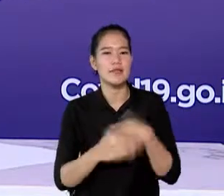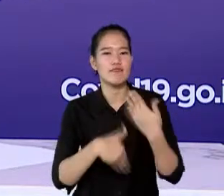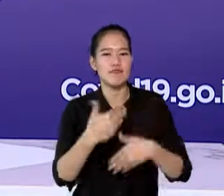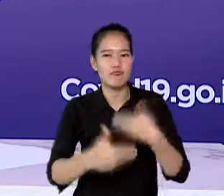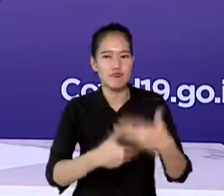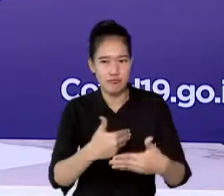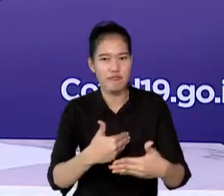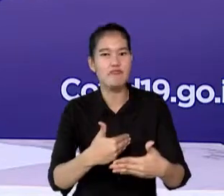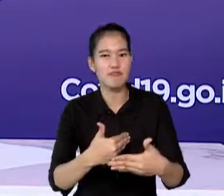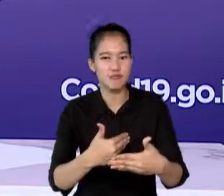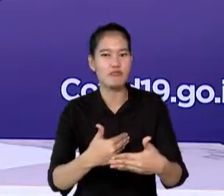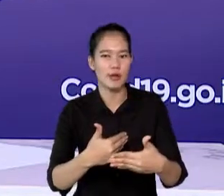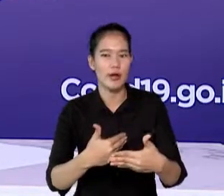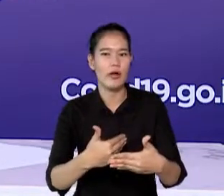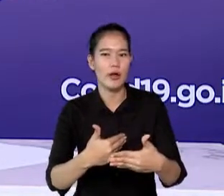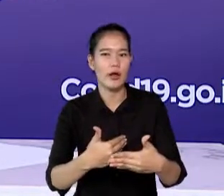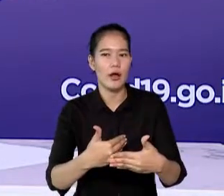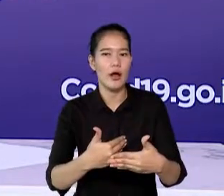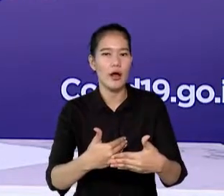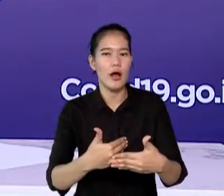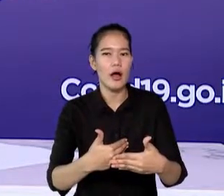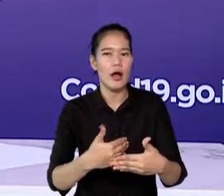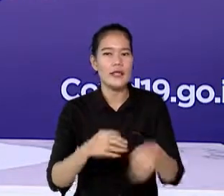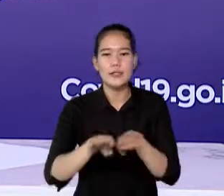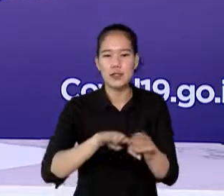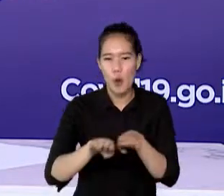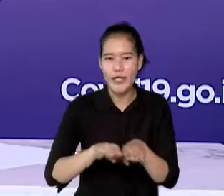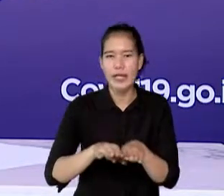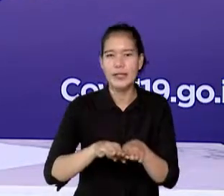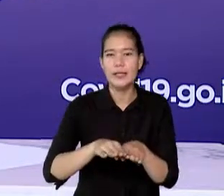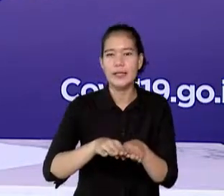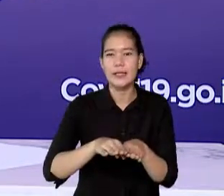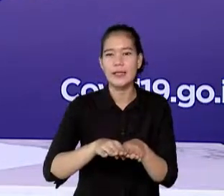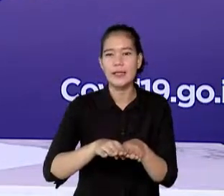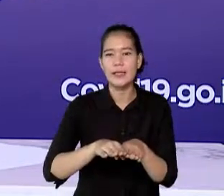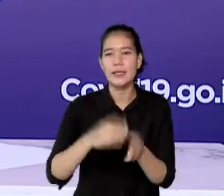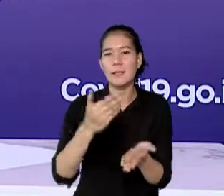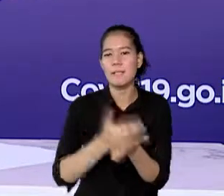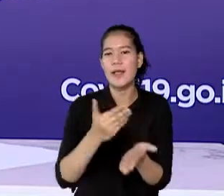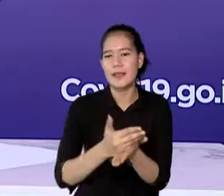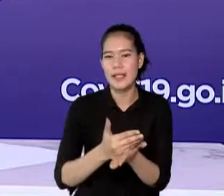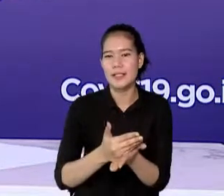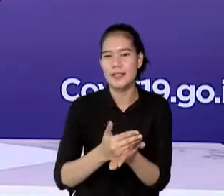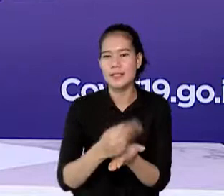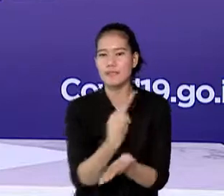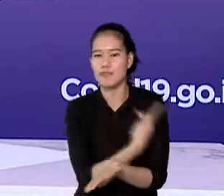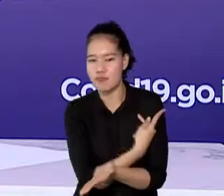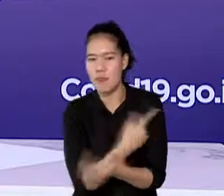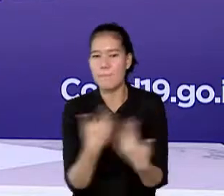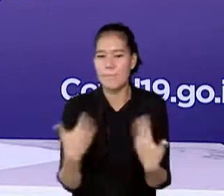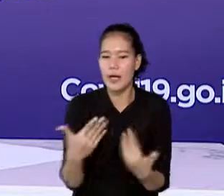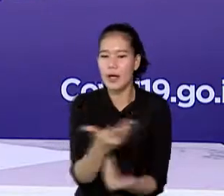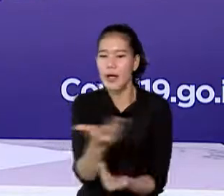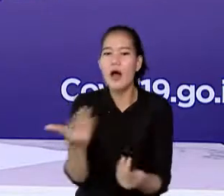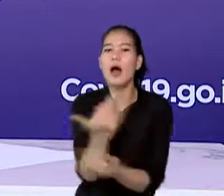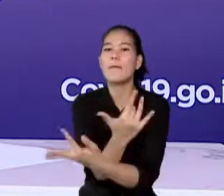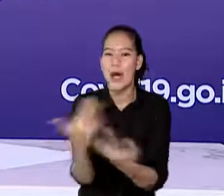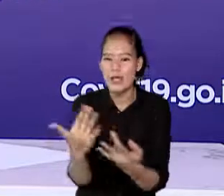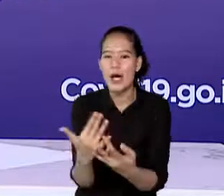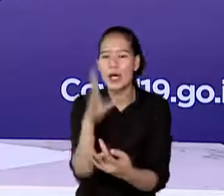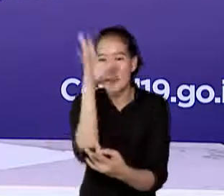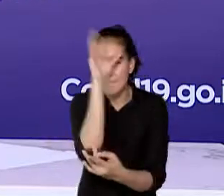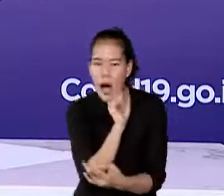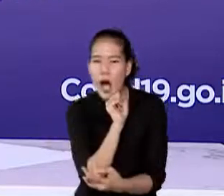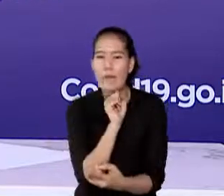limited availability of the vaccines and public perceptions in understanding the importance